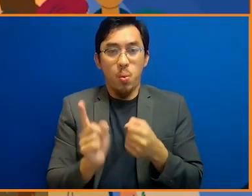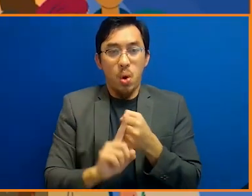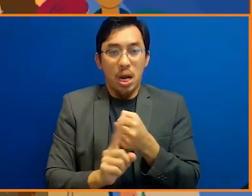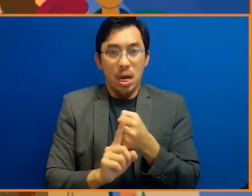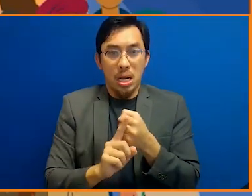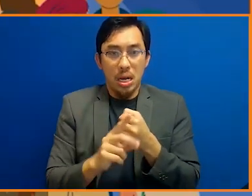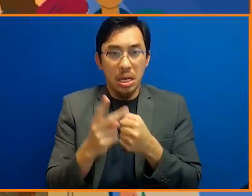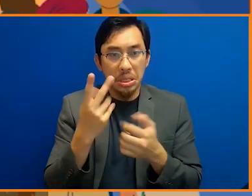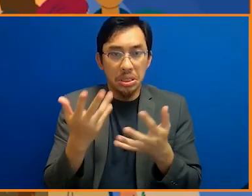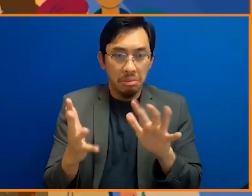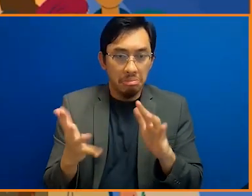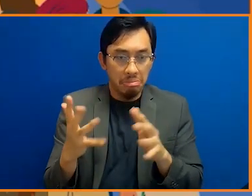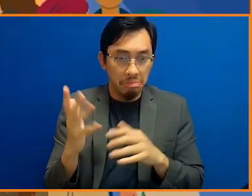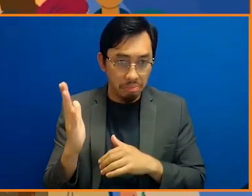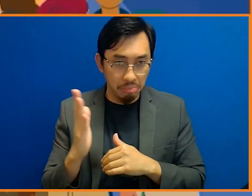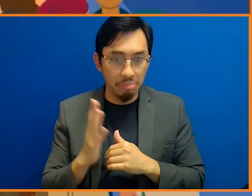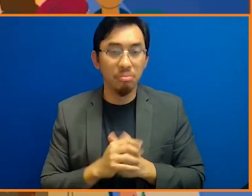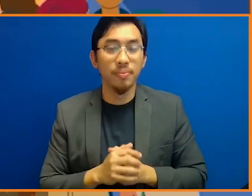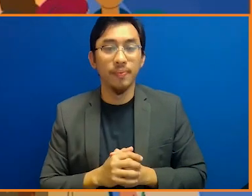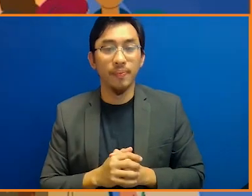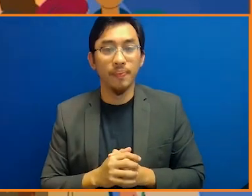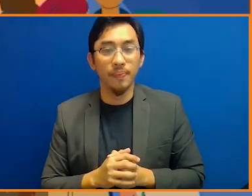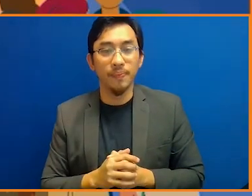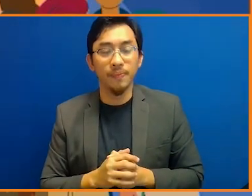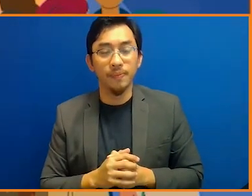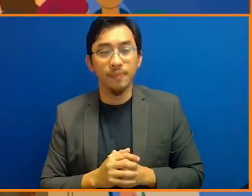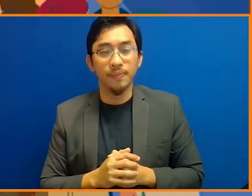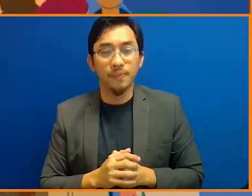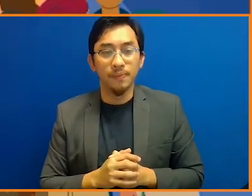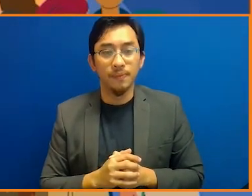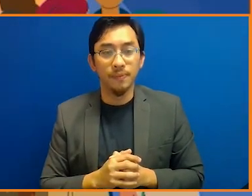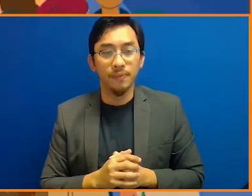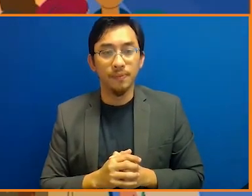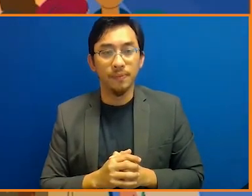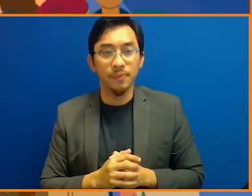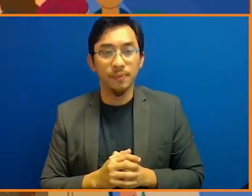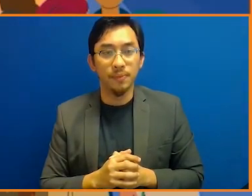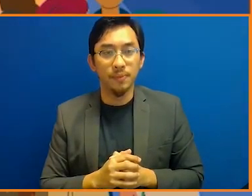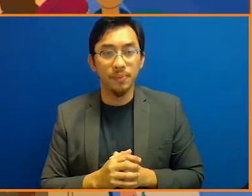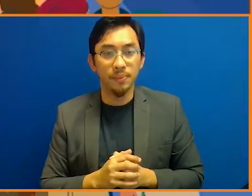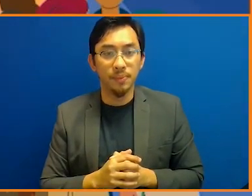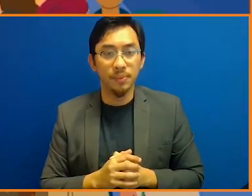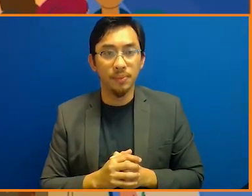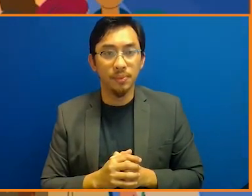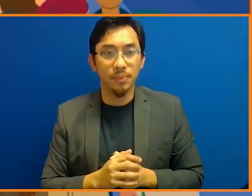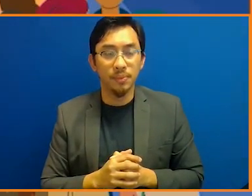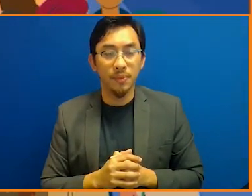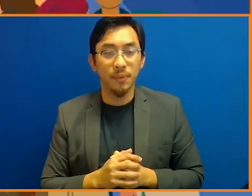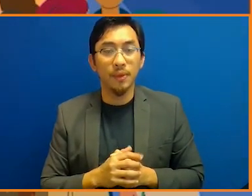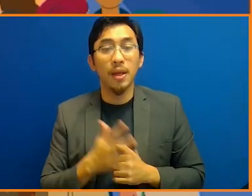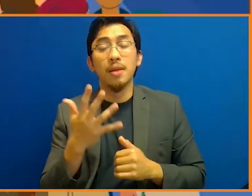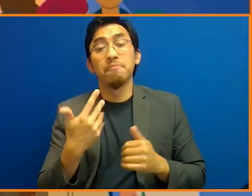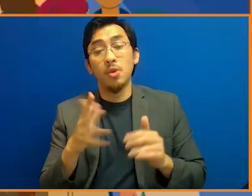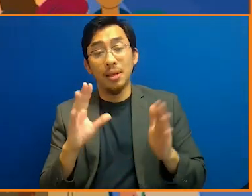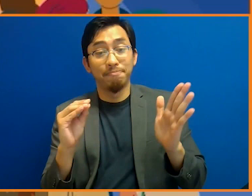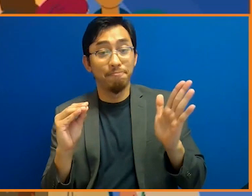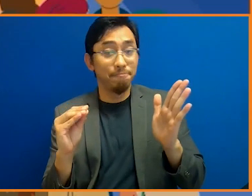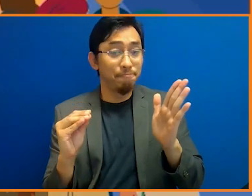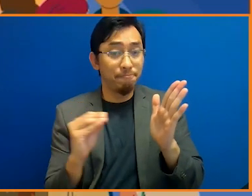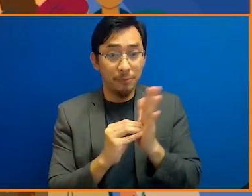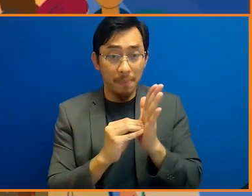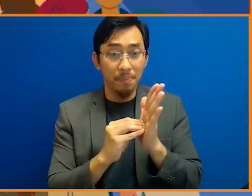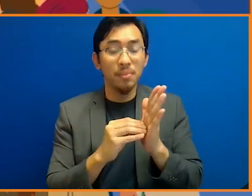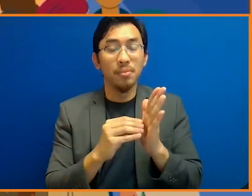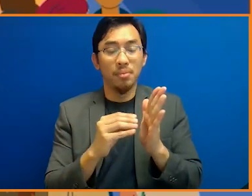warning. So from now, and also, I mean, if we set numbers, people